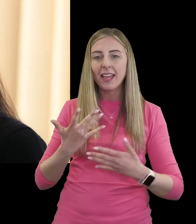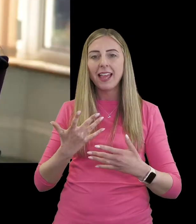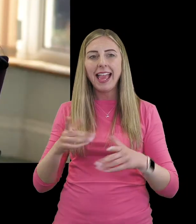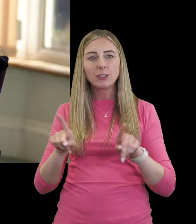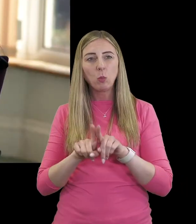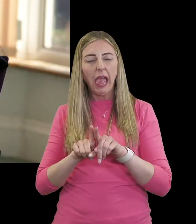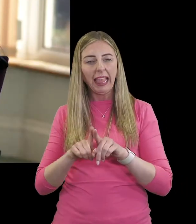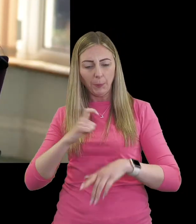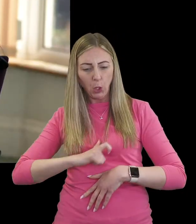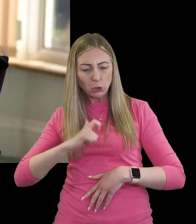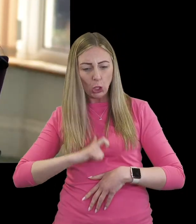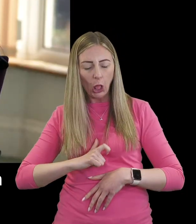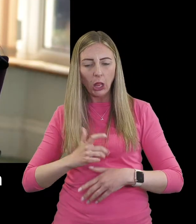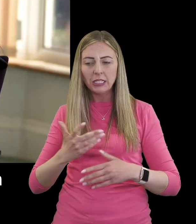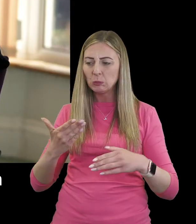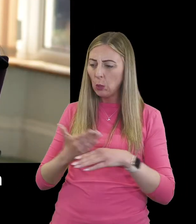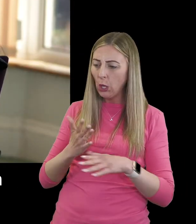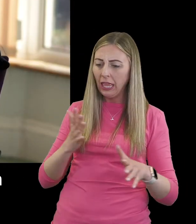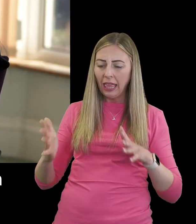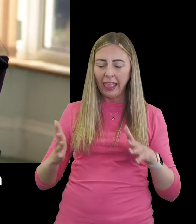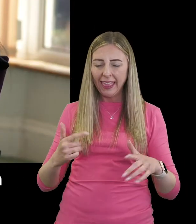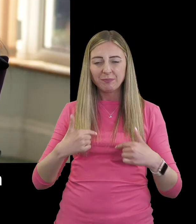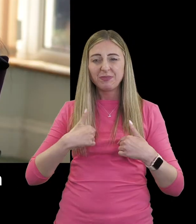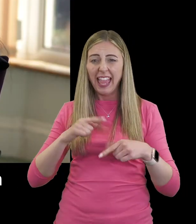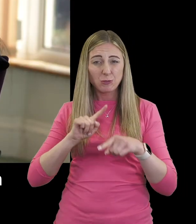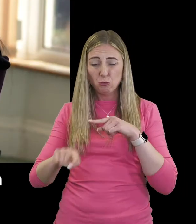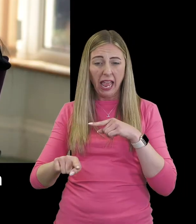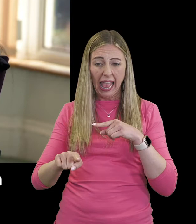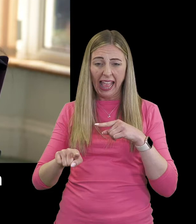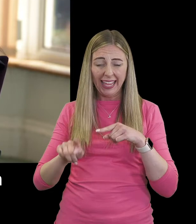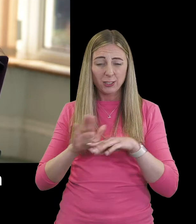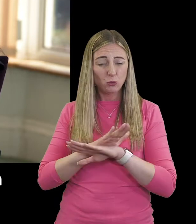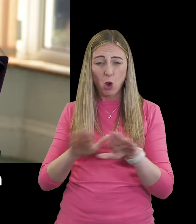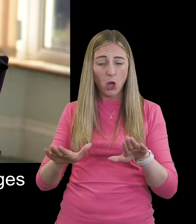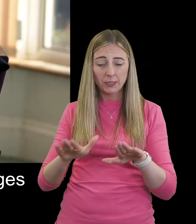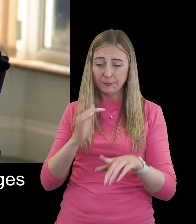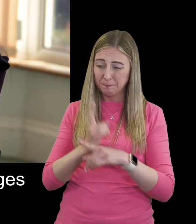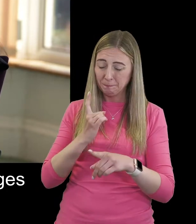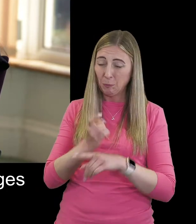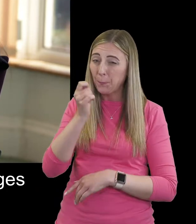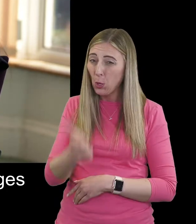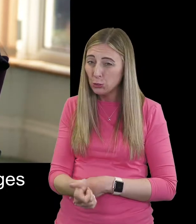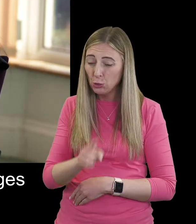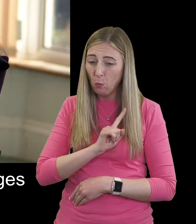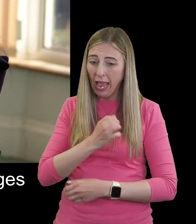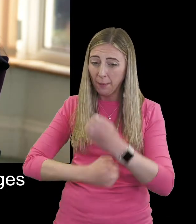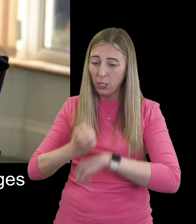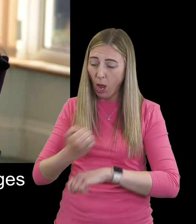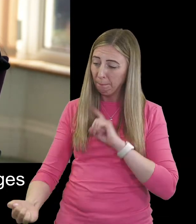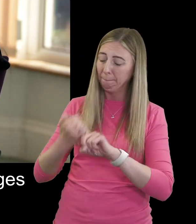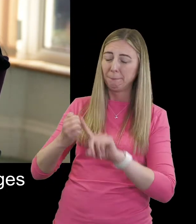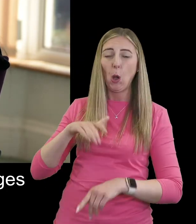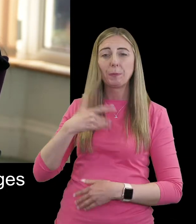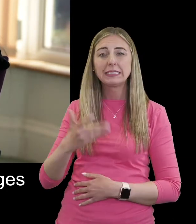sense. And it's the bit I try not to talk about too much because it's upsetting, and I suppose that's one of the challenges for